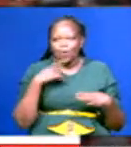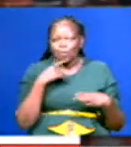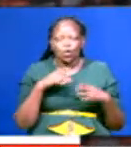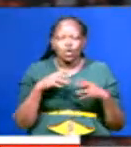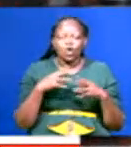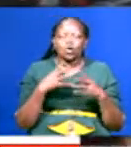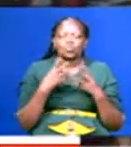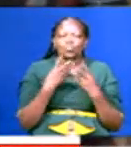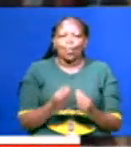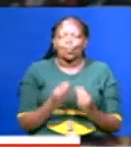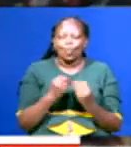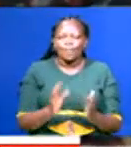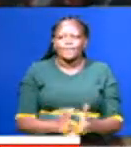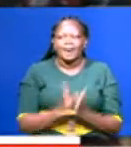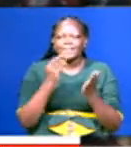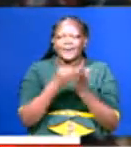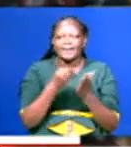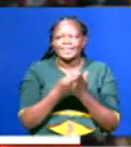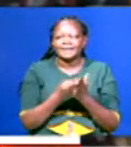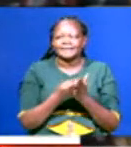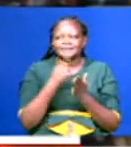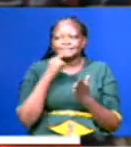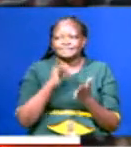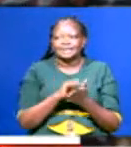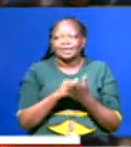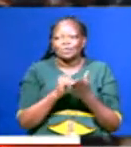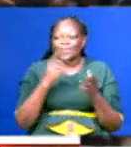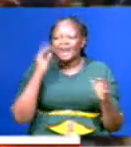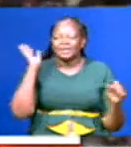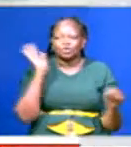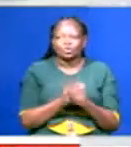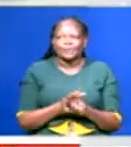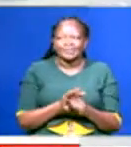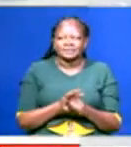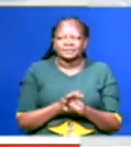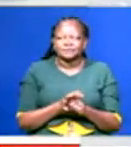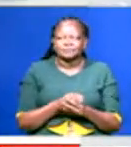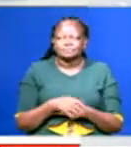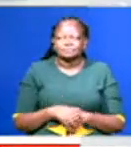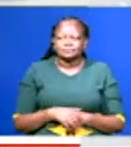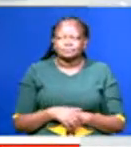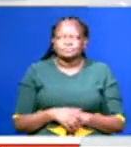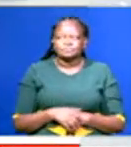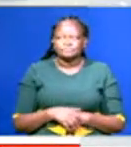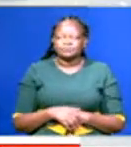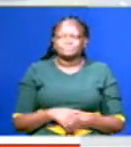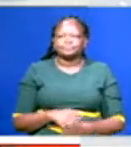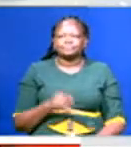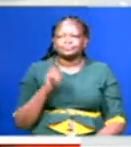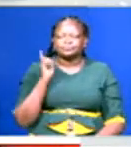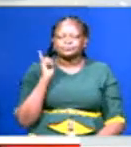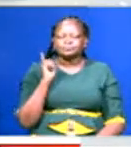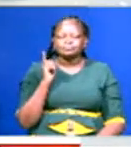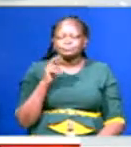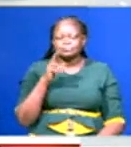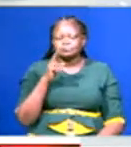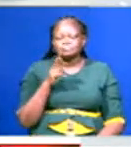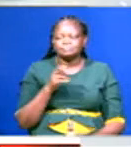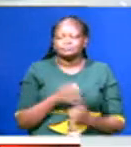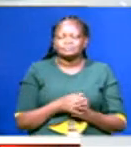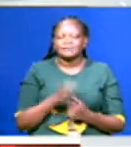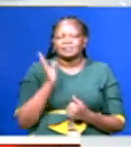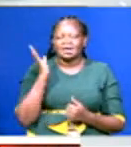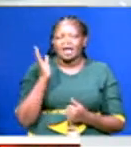public coffers, monies he said ran into billions of shillings. Pale katika police air wing, pale